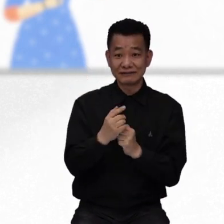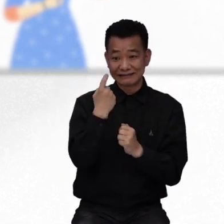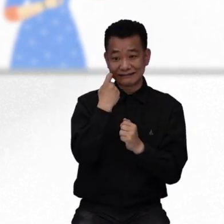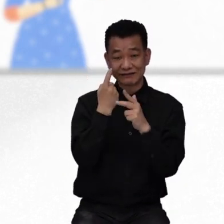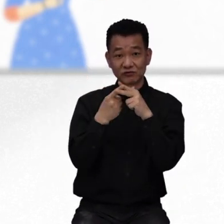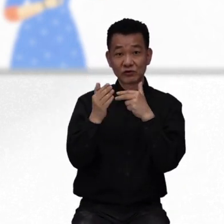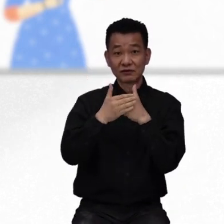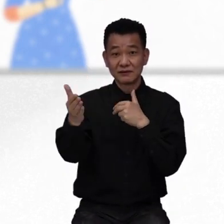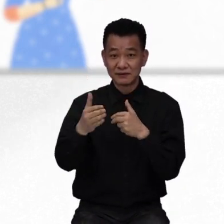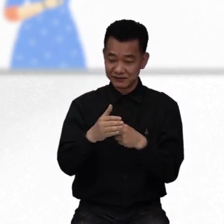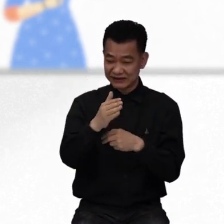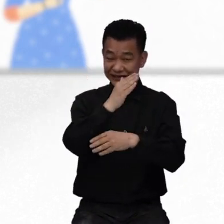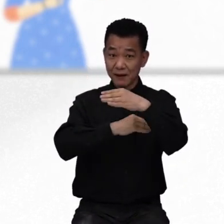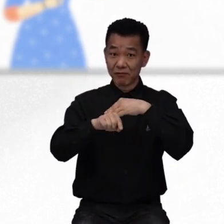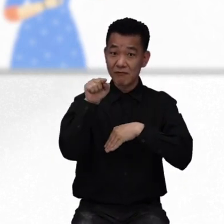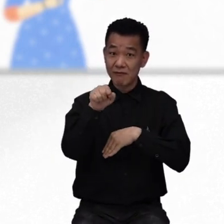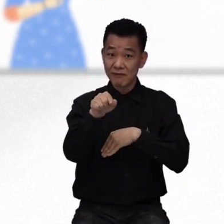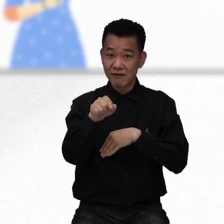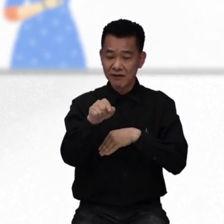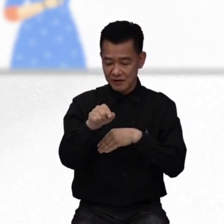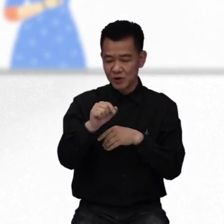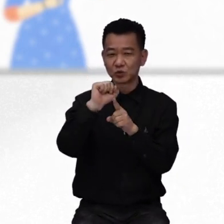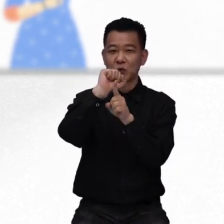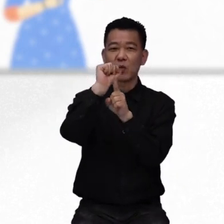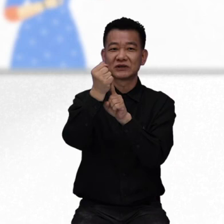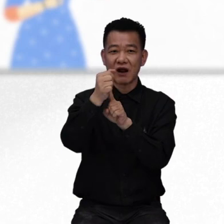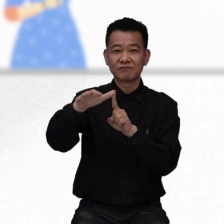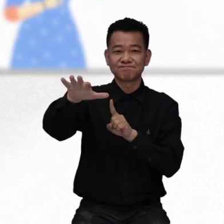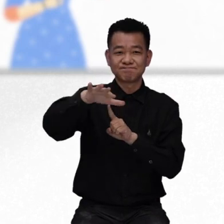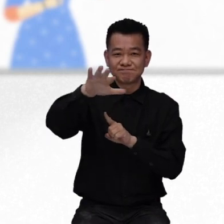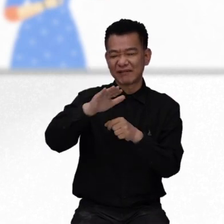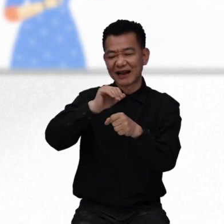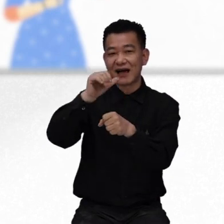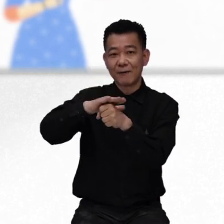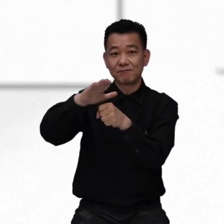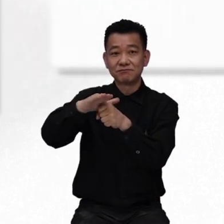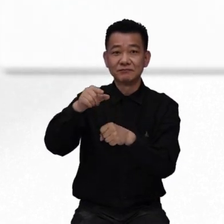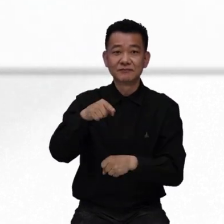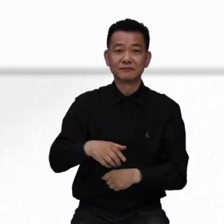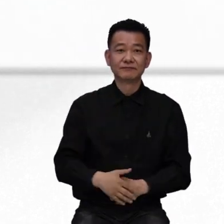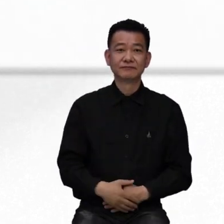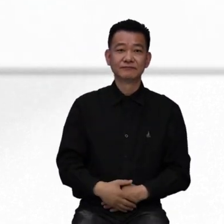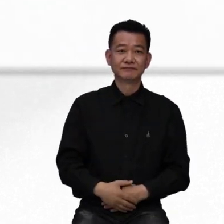is understood based on the perspective of social model.